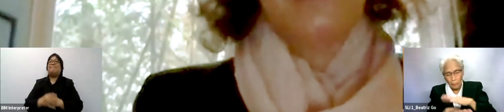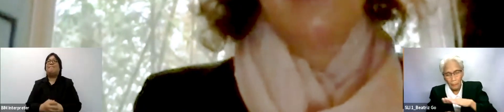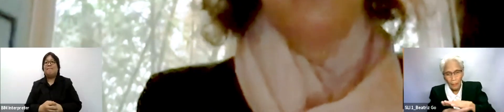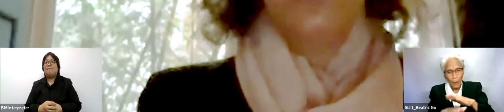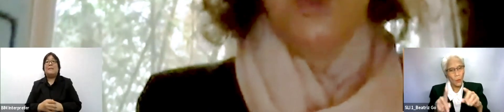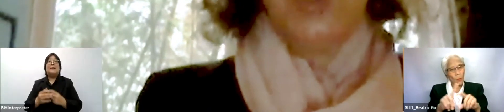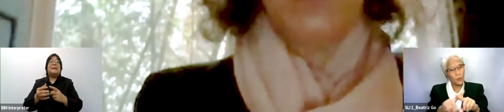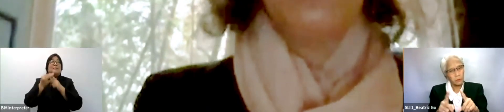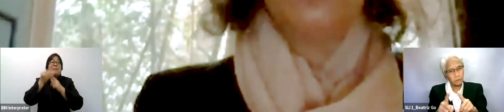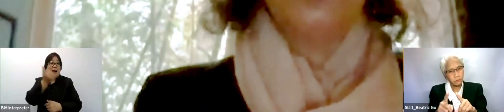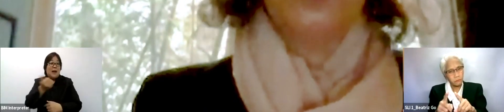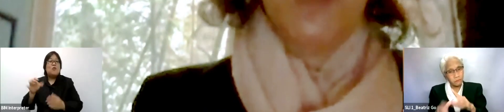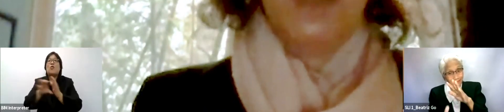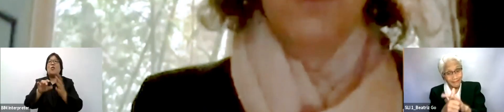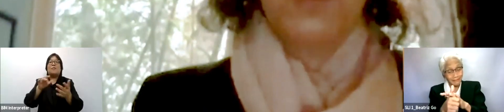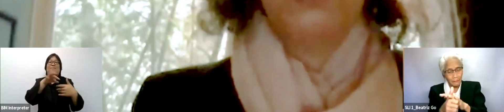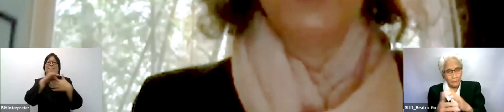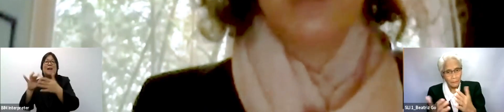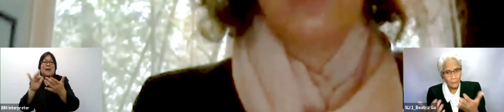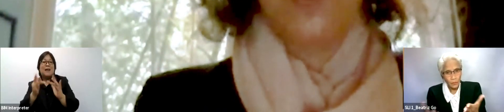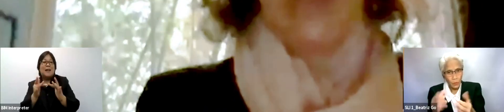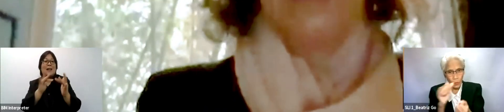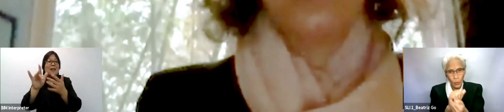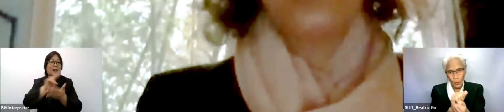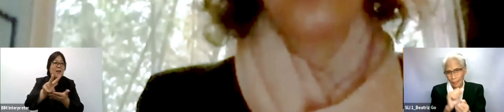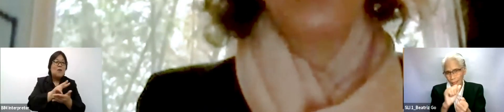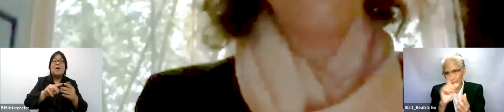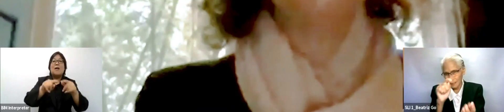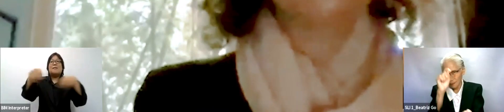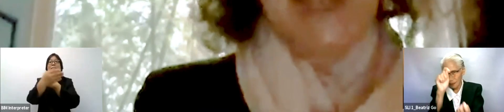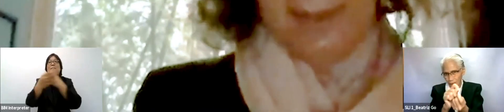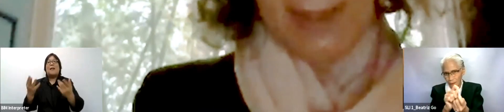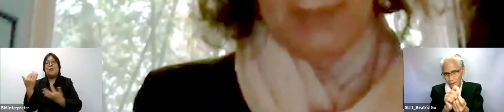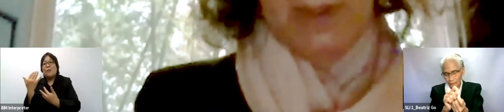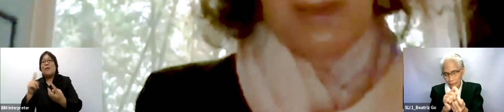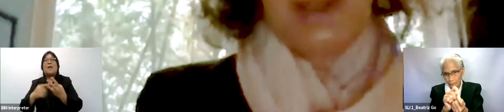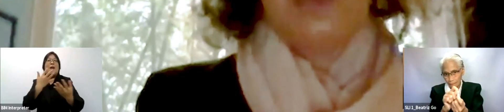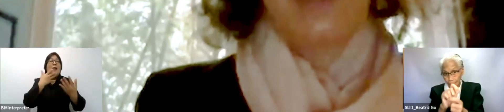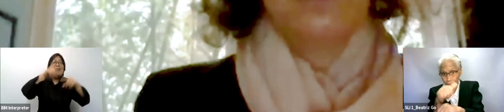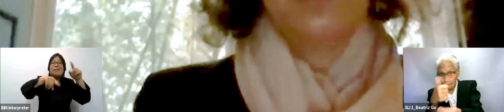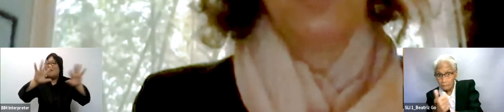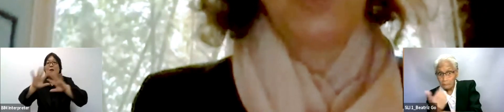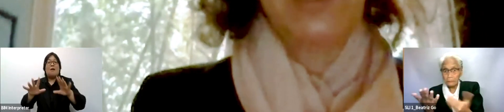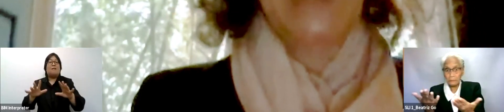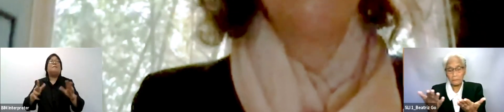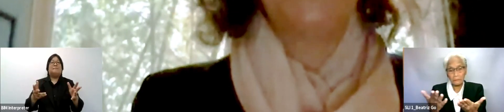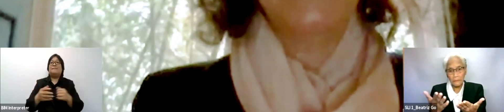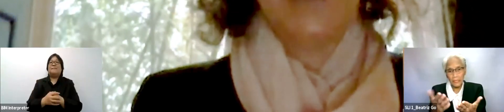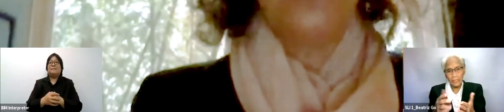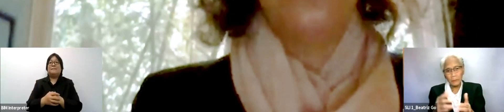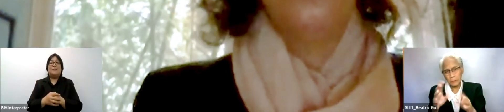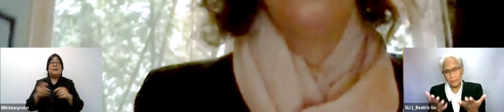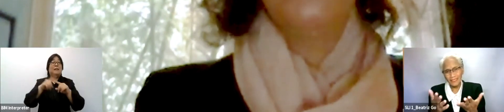did is that the judiciary asked us to present the model. We did so. And so we upscaled on that model. And